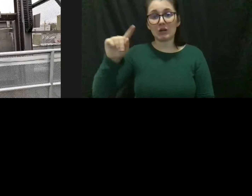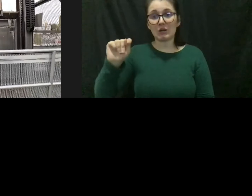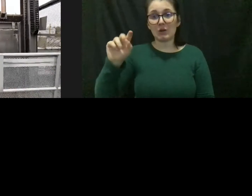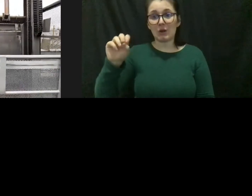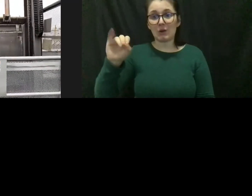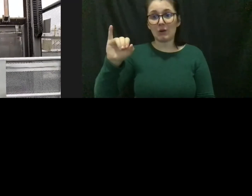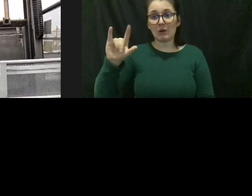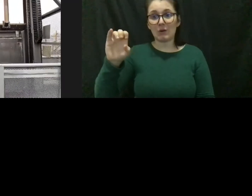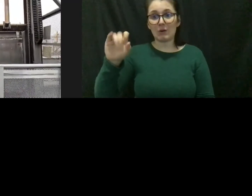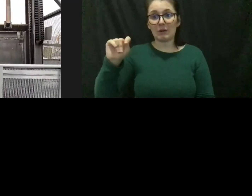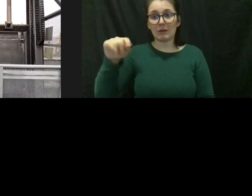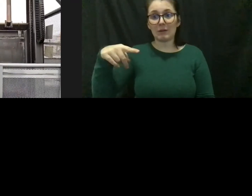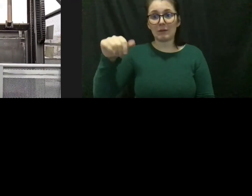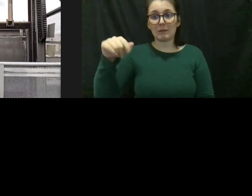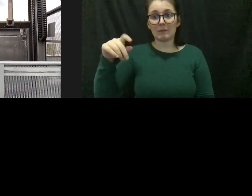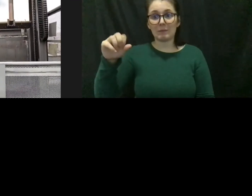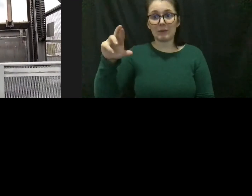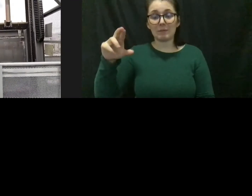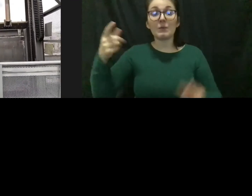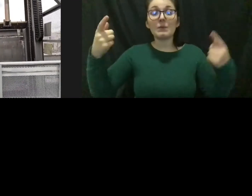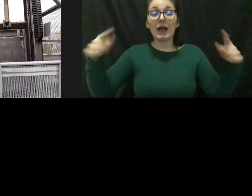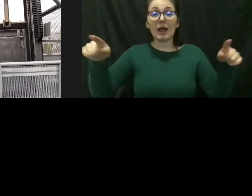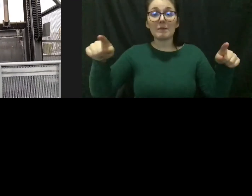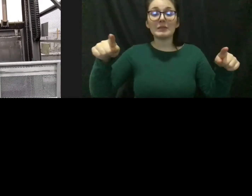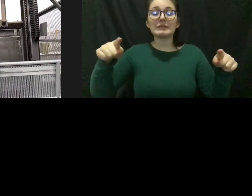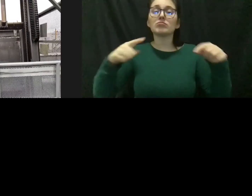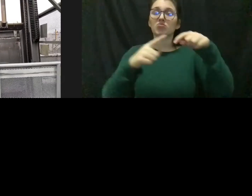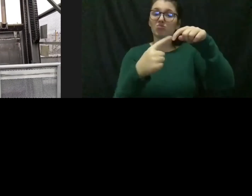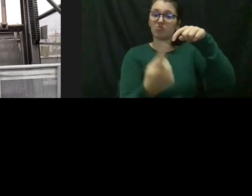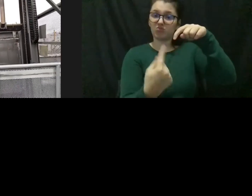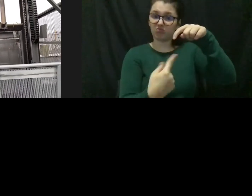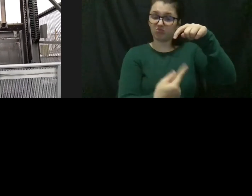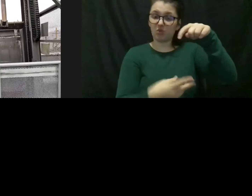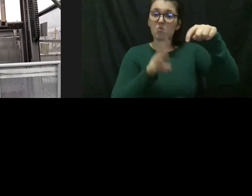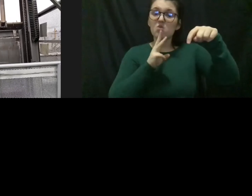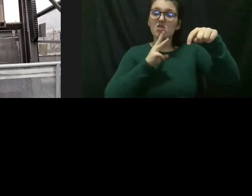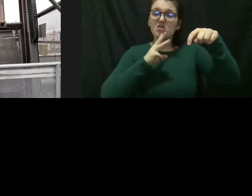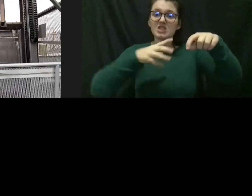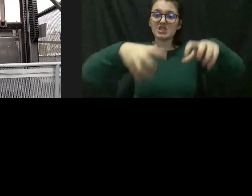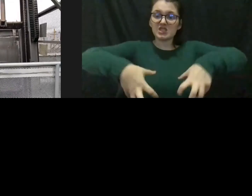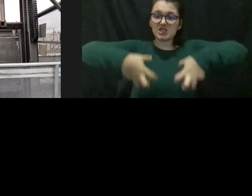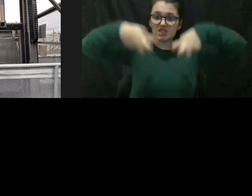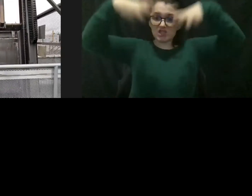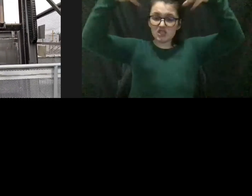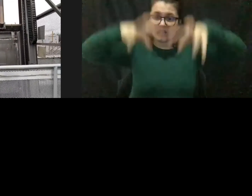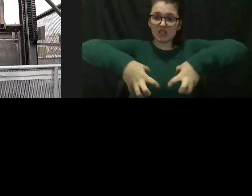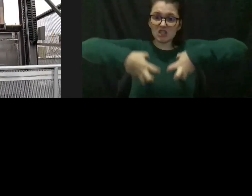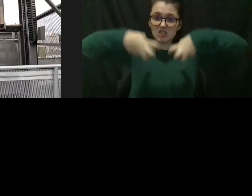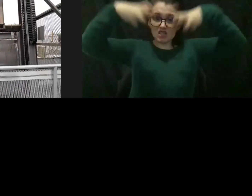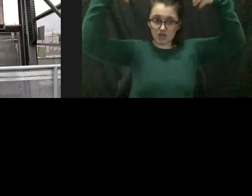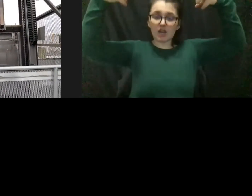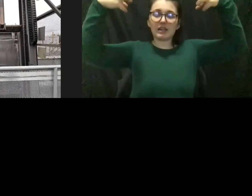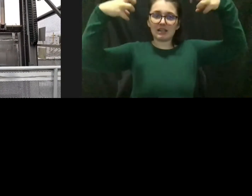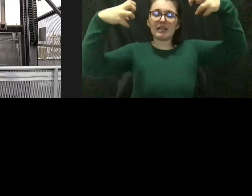what happens is those cloths go down in the water. They sift through it to pick up any material like toilet paper. Then